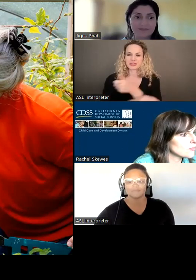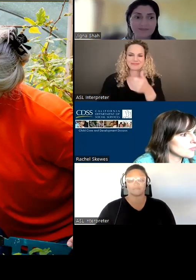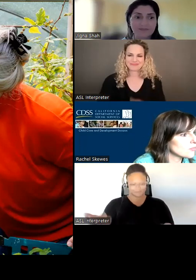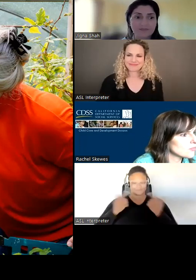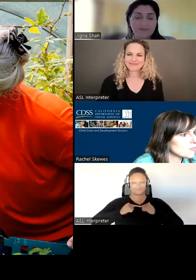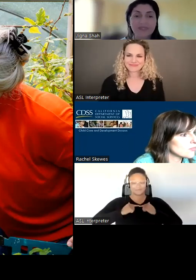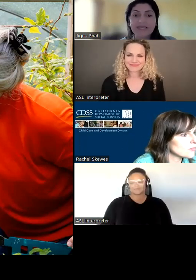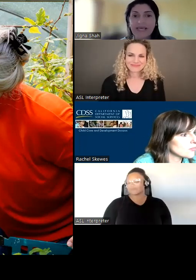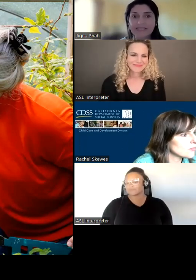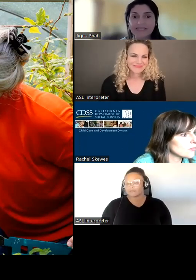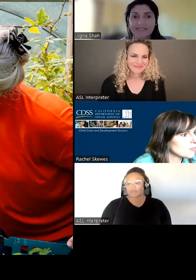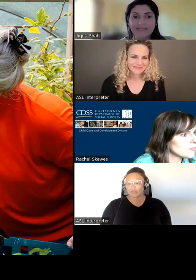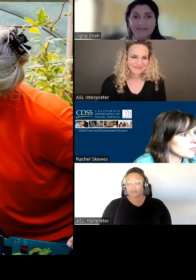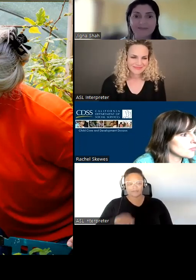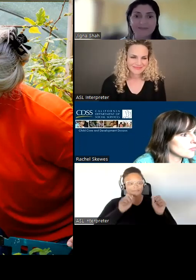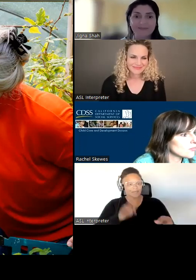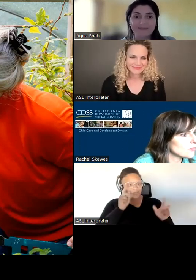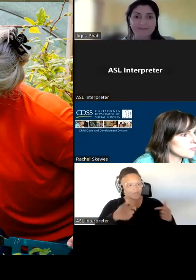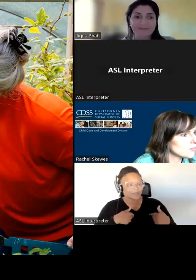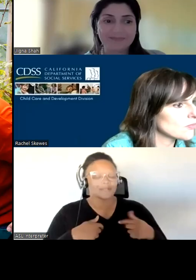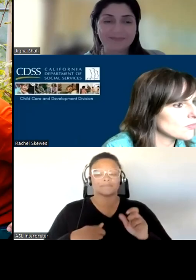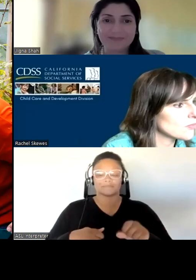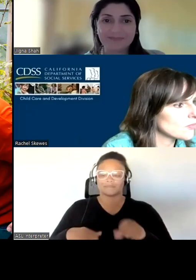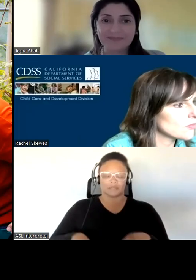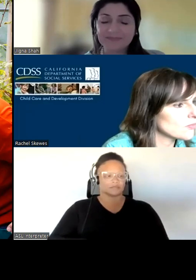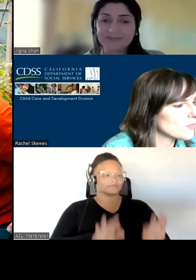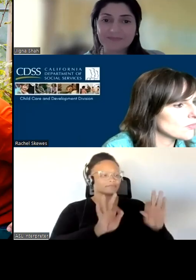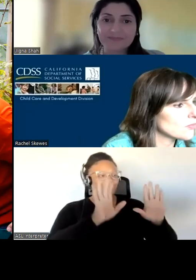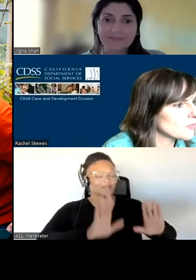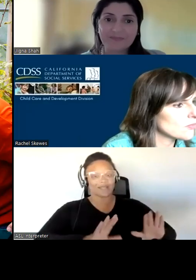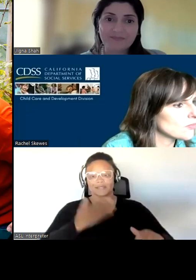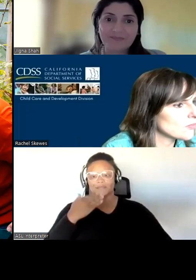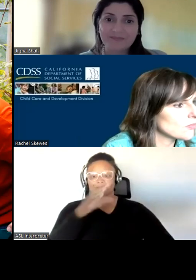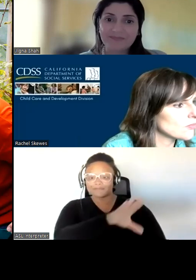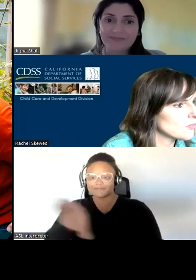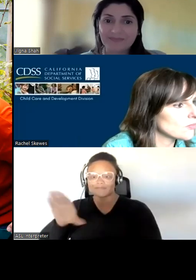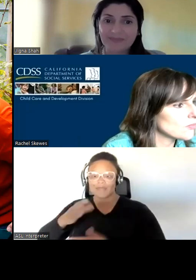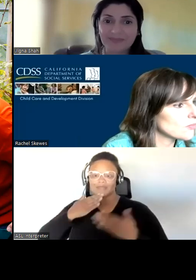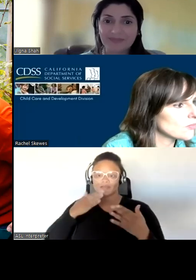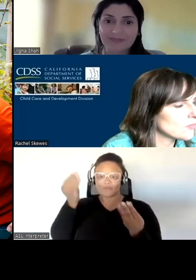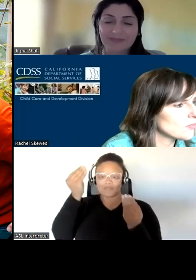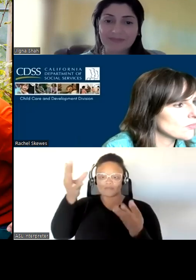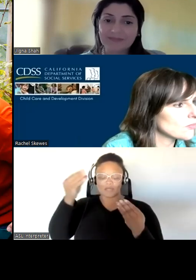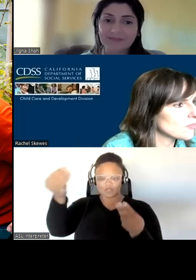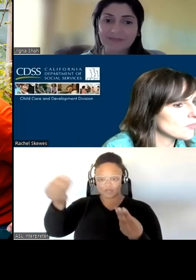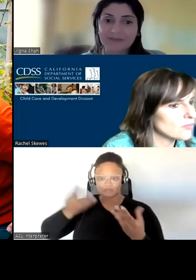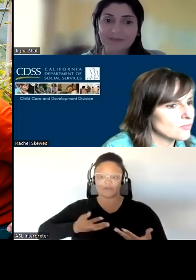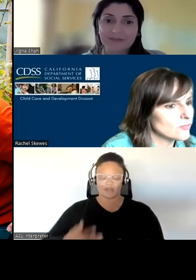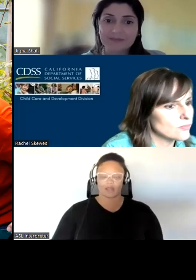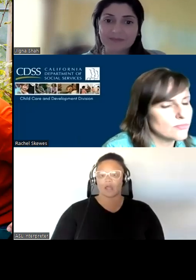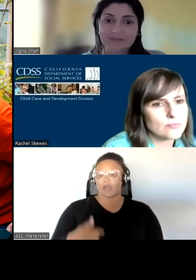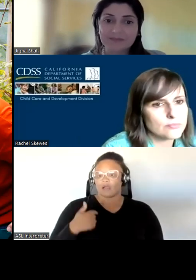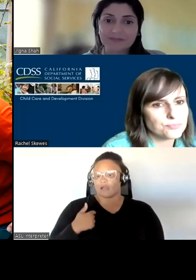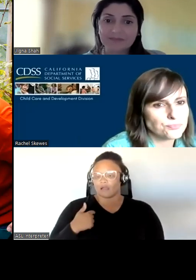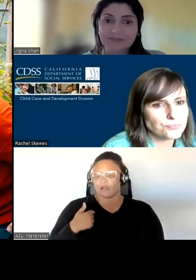Hi, can you hear me? Yes. Okay, fantastic. Good afternoon, everyone, and thank you for the information that you provided. I had